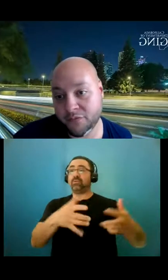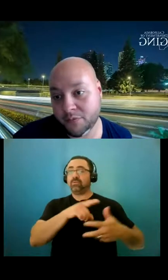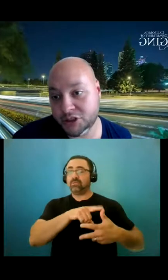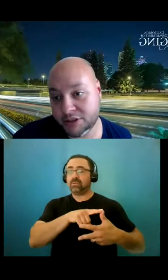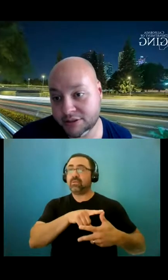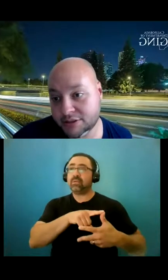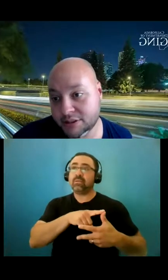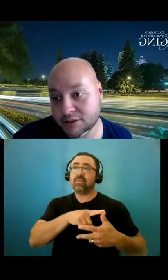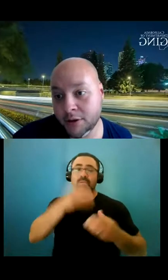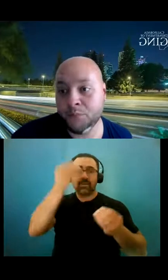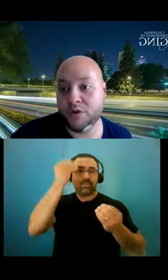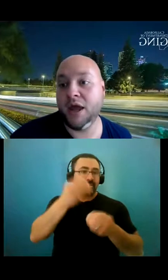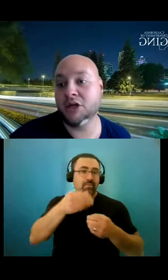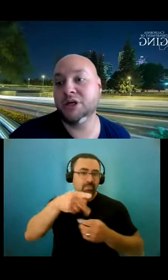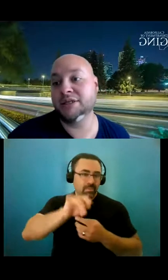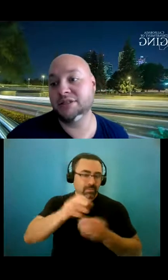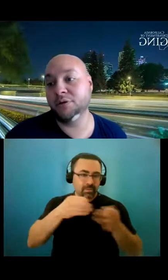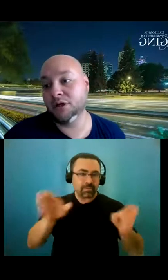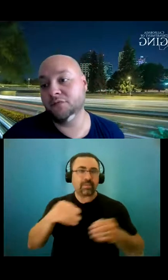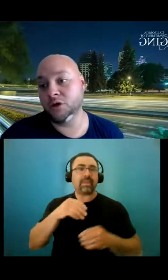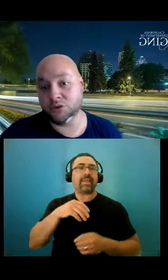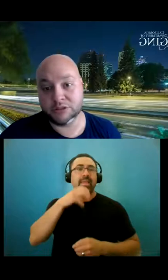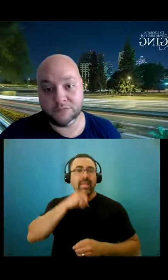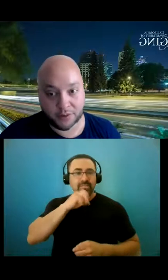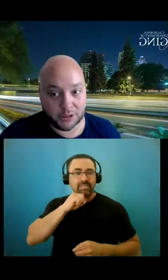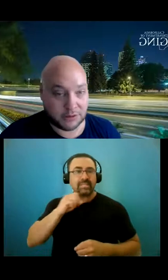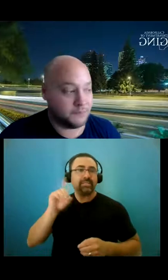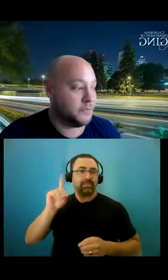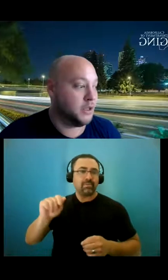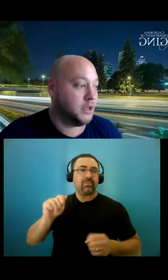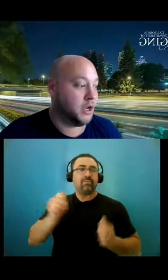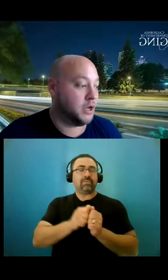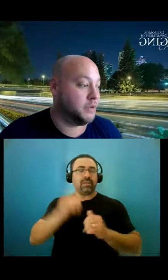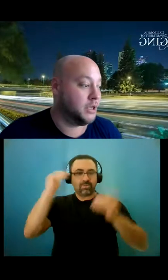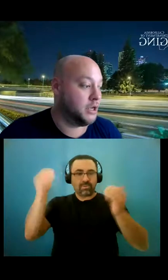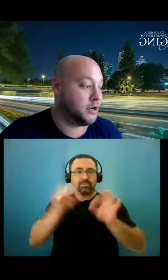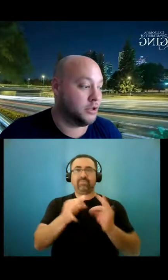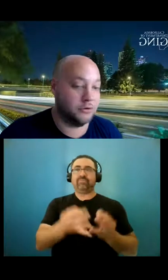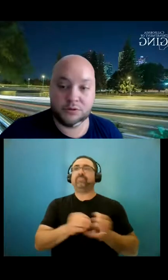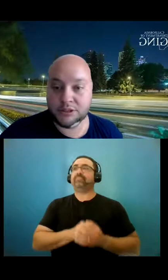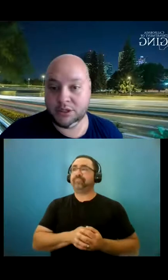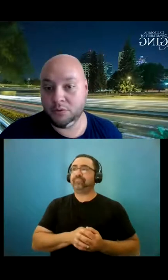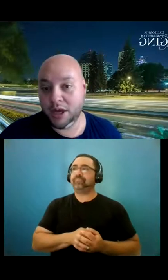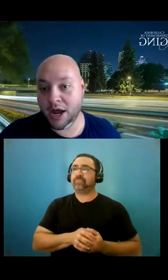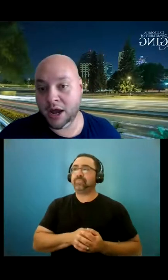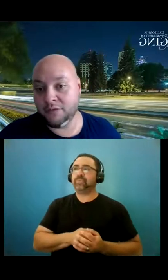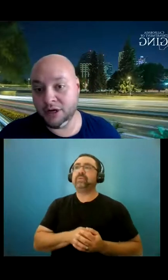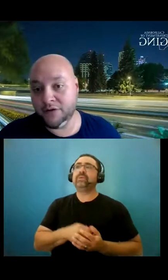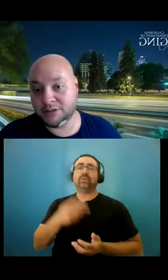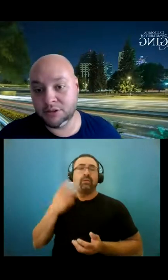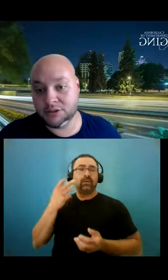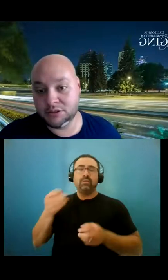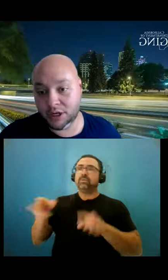public information and assistance with aging and disability for adults and families. Here you see that we have